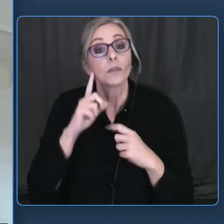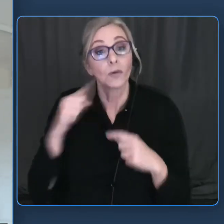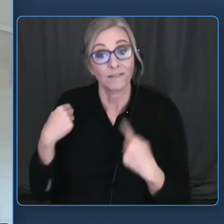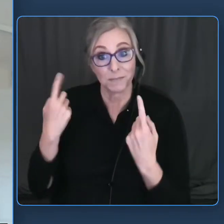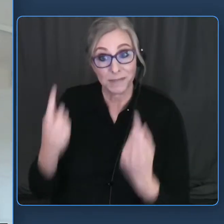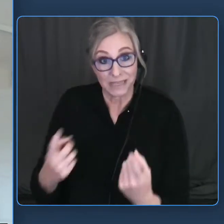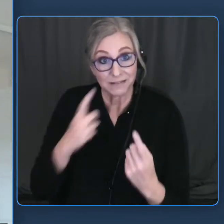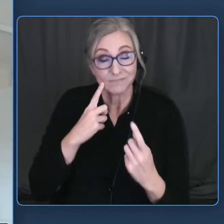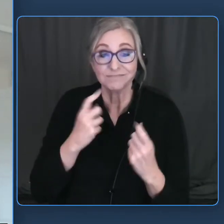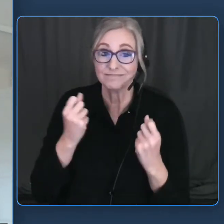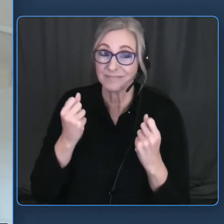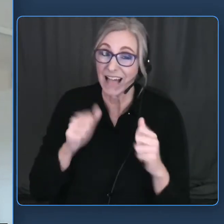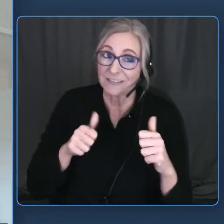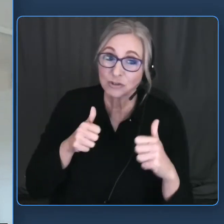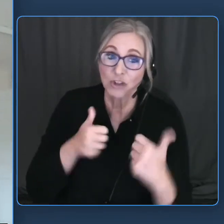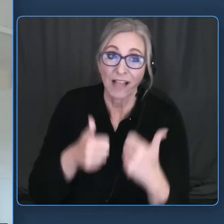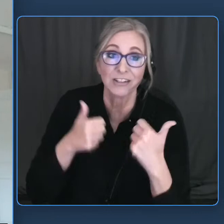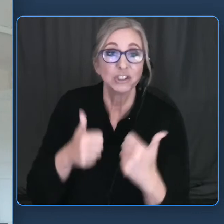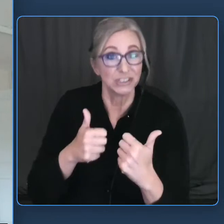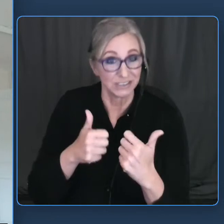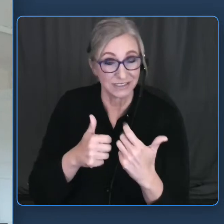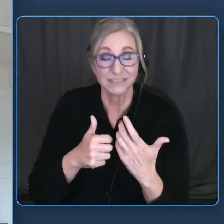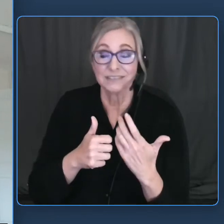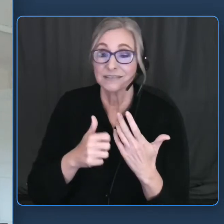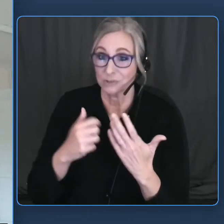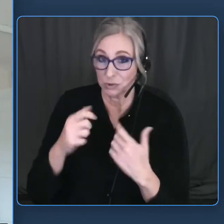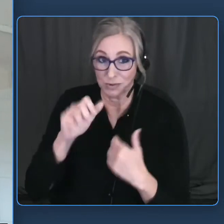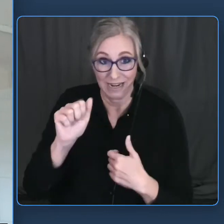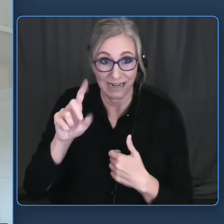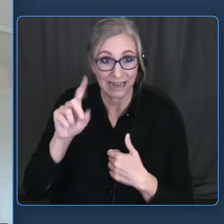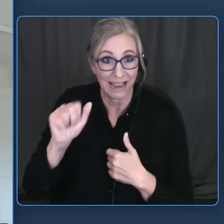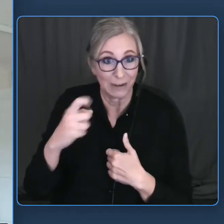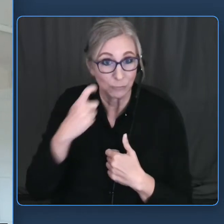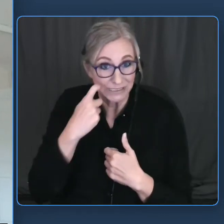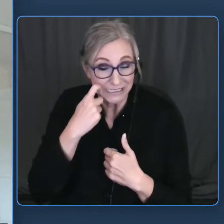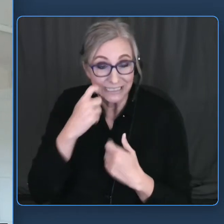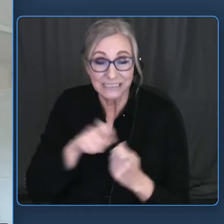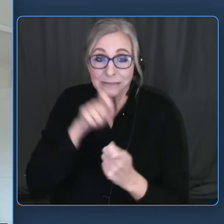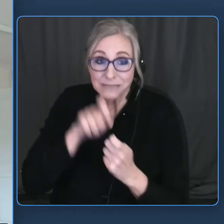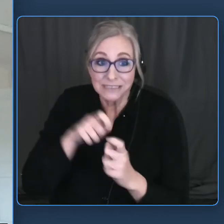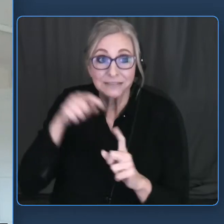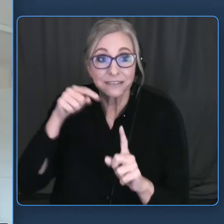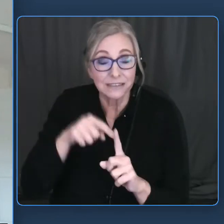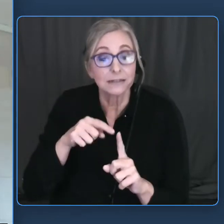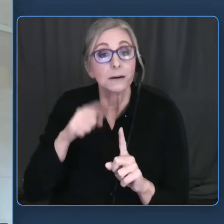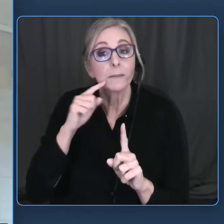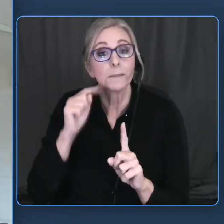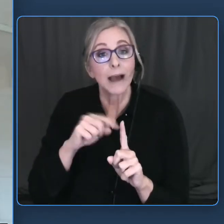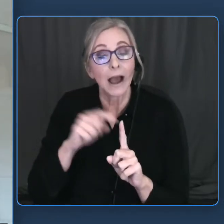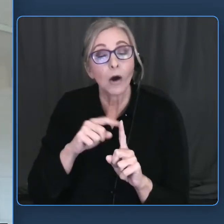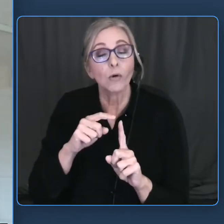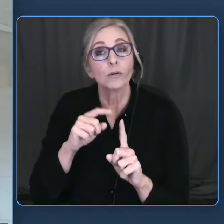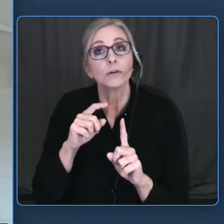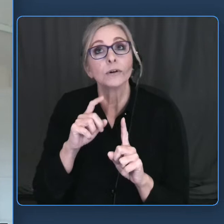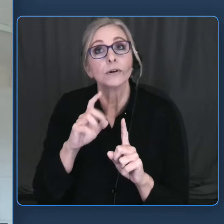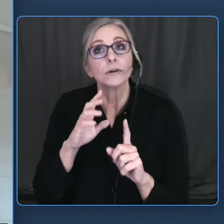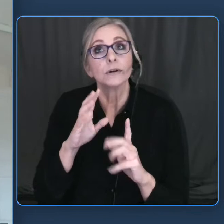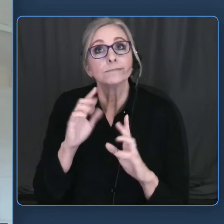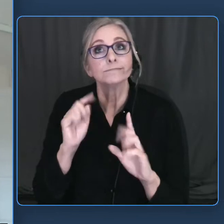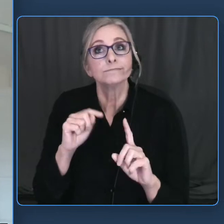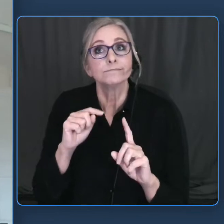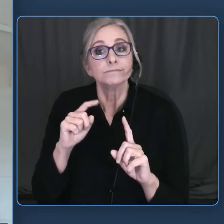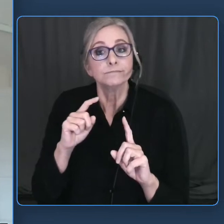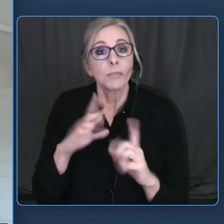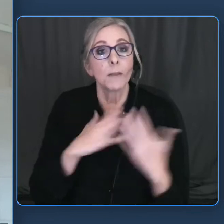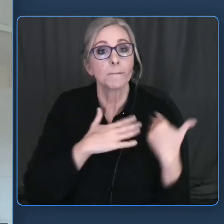been a lot of challenges to the ADA recently, specifically around putting